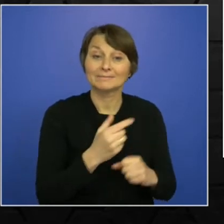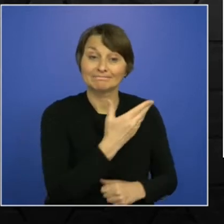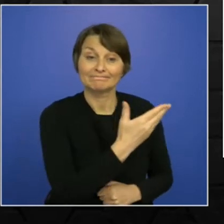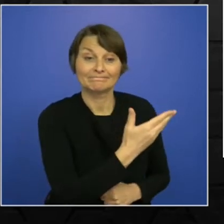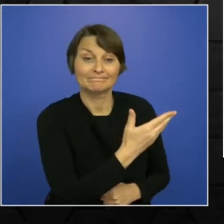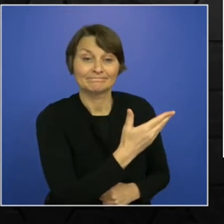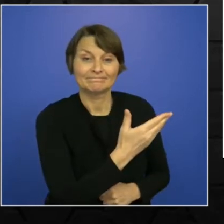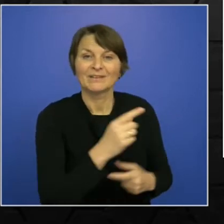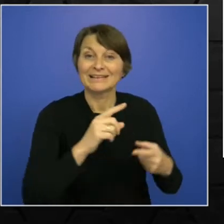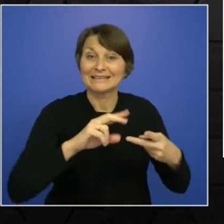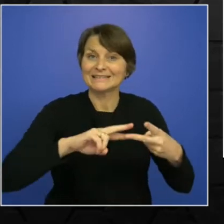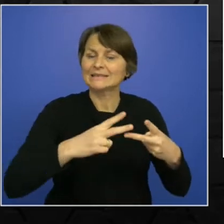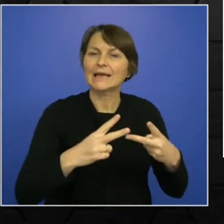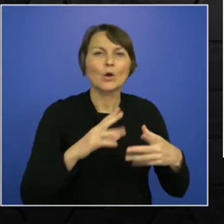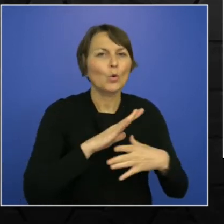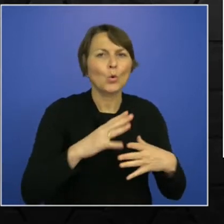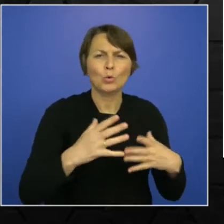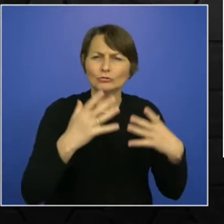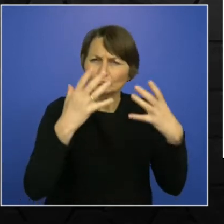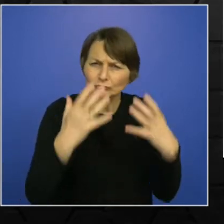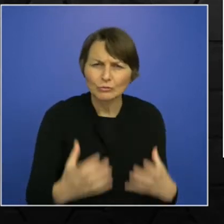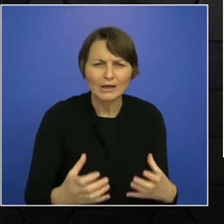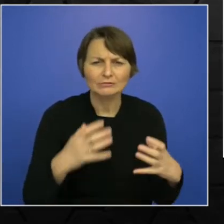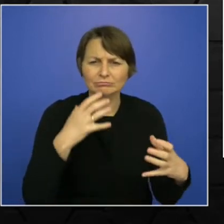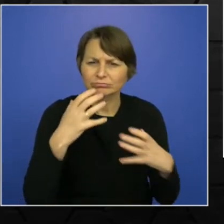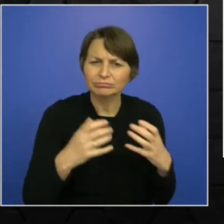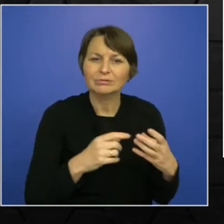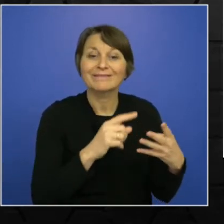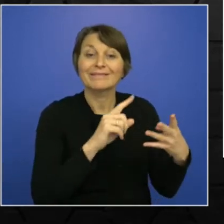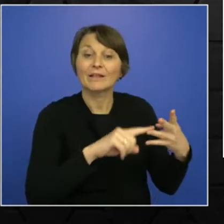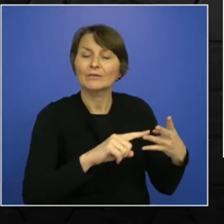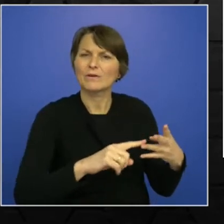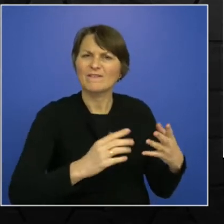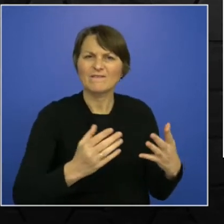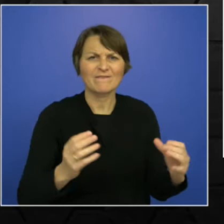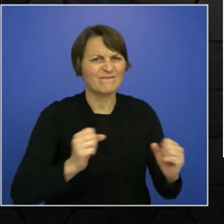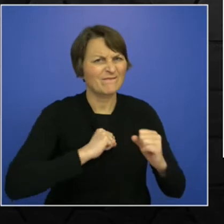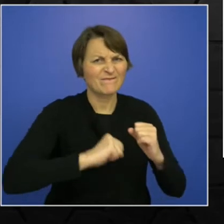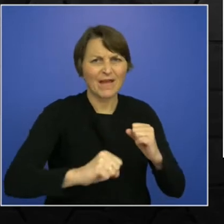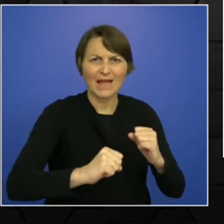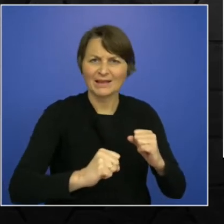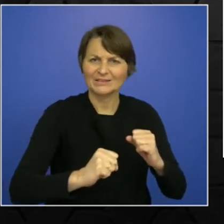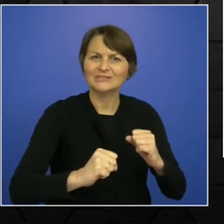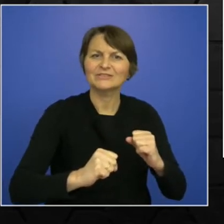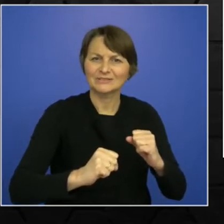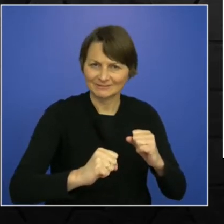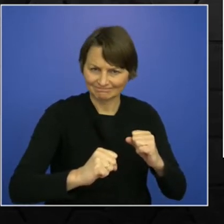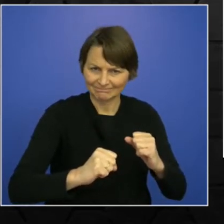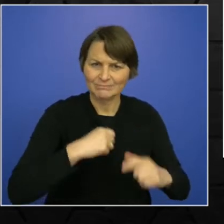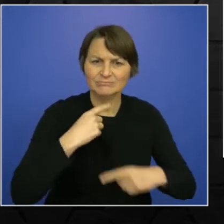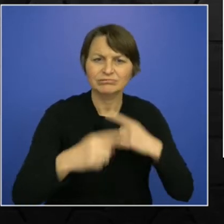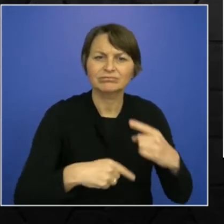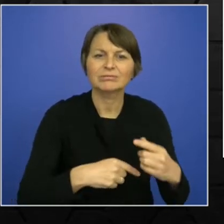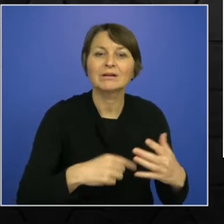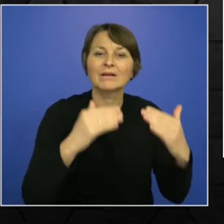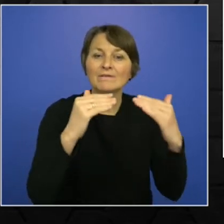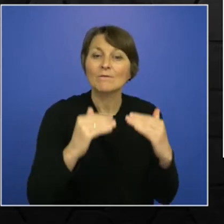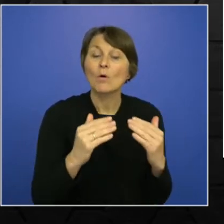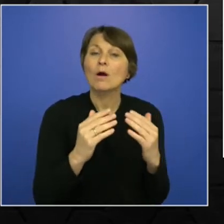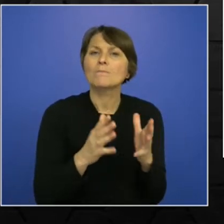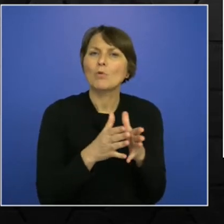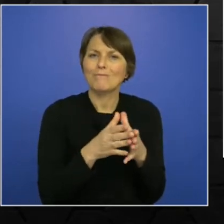GBM boosting, light fast gradient boosting, broad language support, which means it can support Java, Scala, Python,